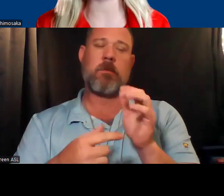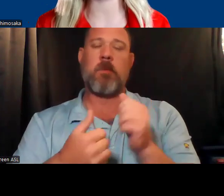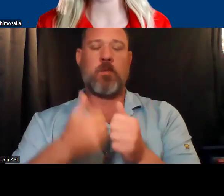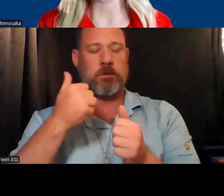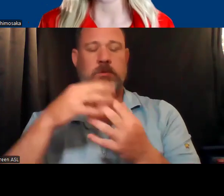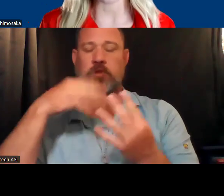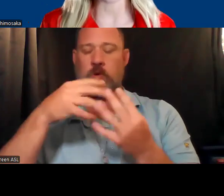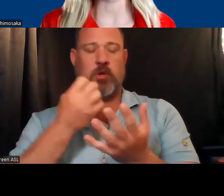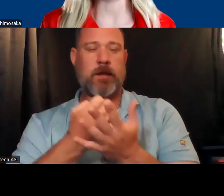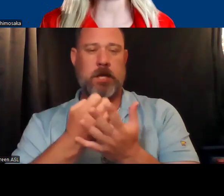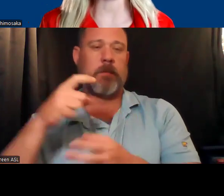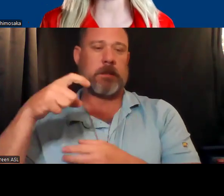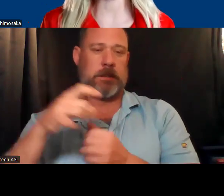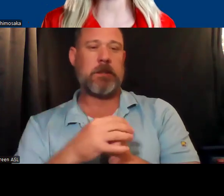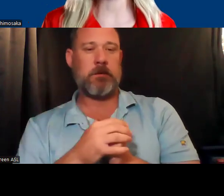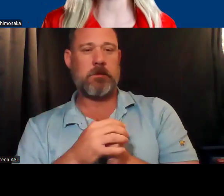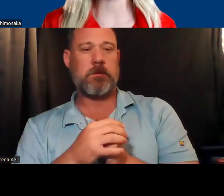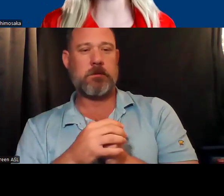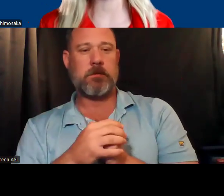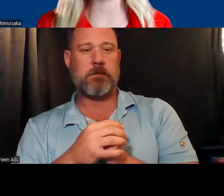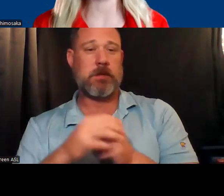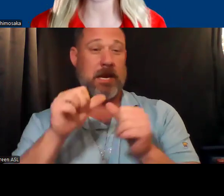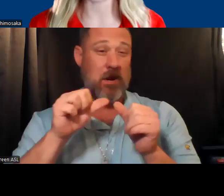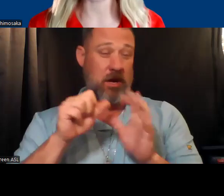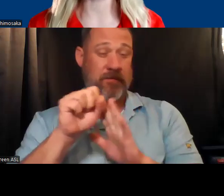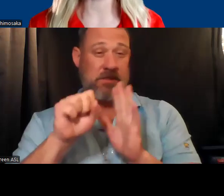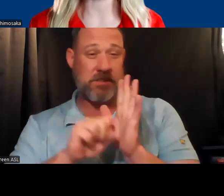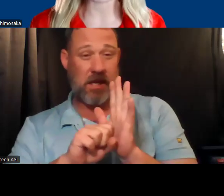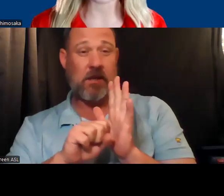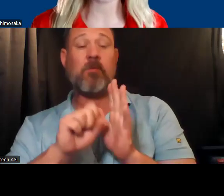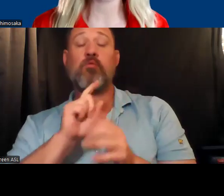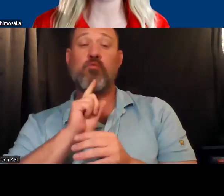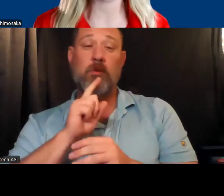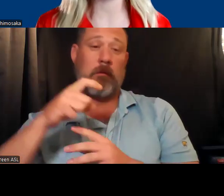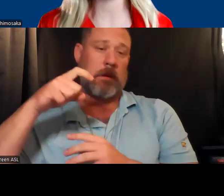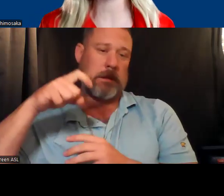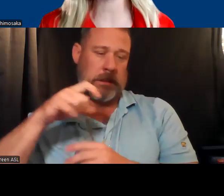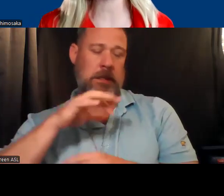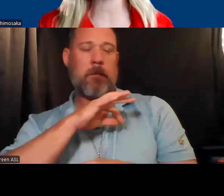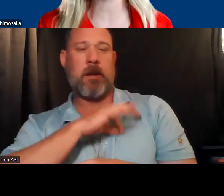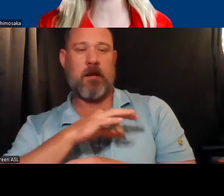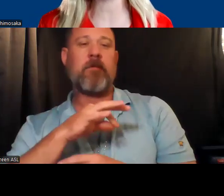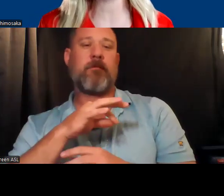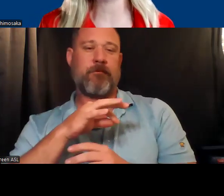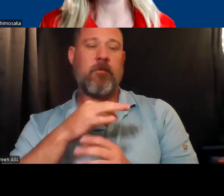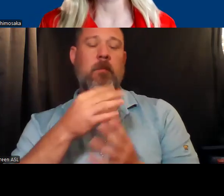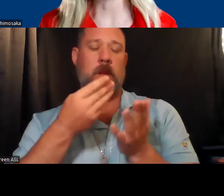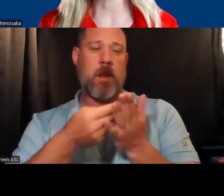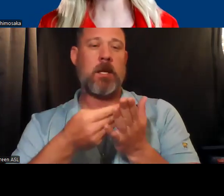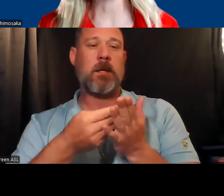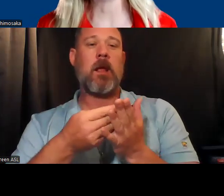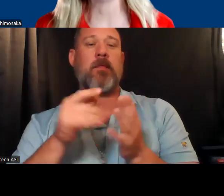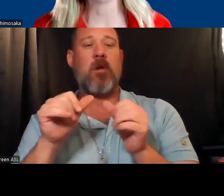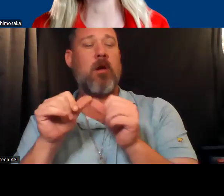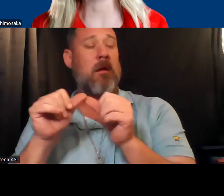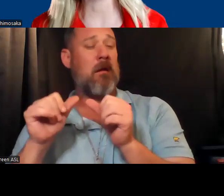need. There are areas within the state that really need and benefit from older American Act dollars, and there are areas